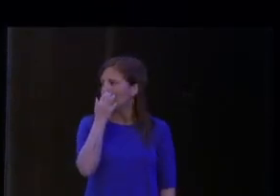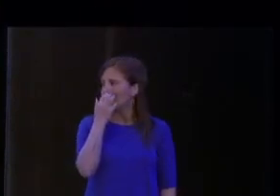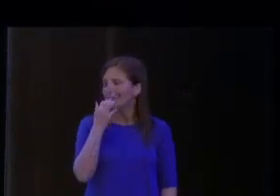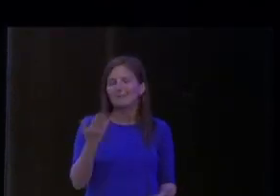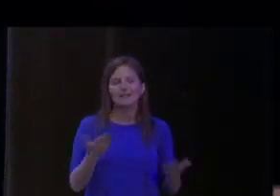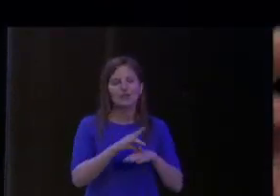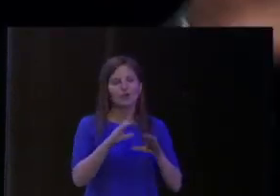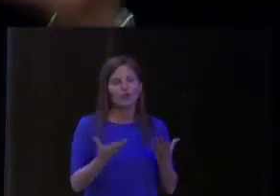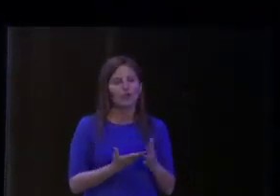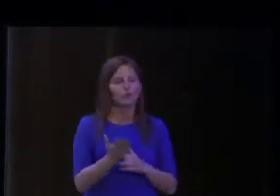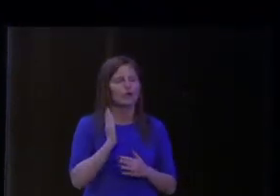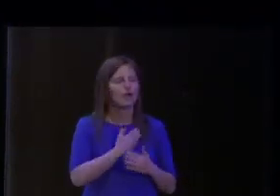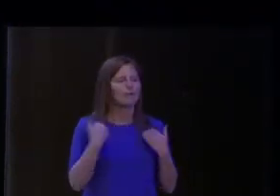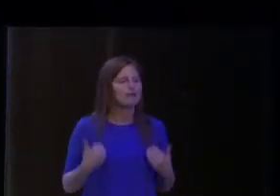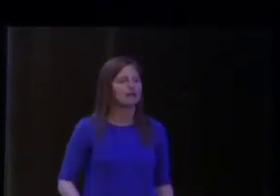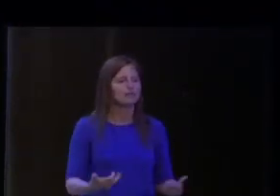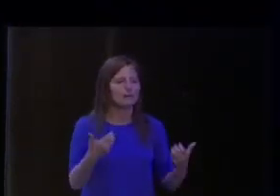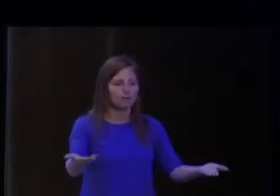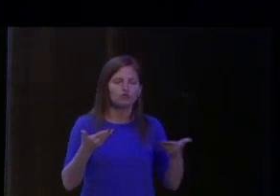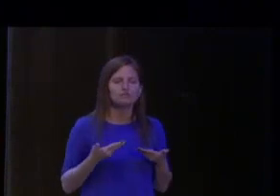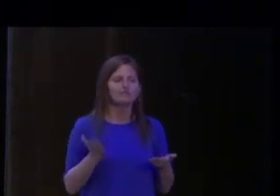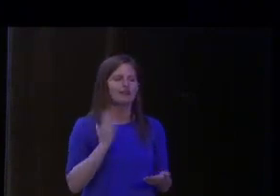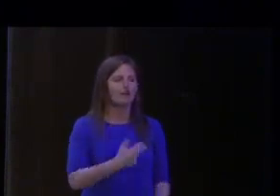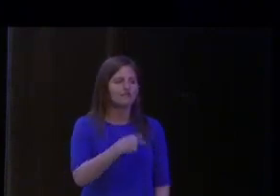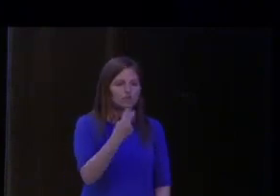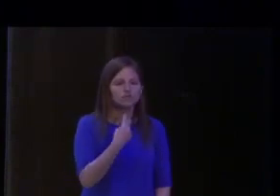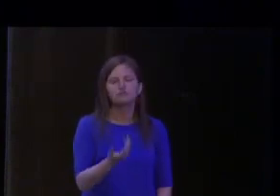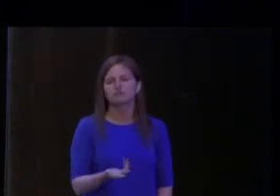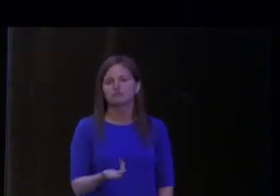on earth through our body. We want to bring it through our voice. We want to bring it.